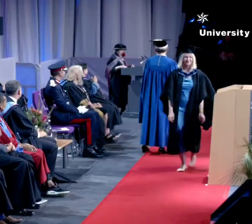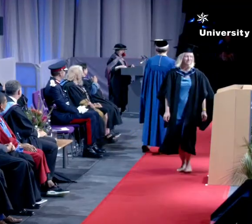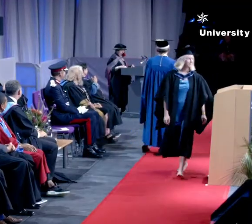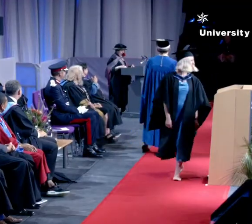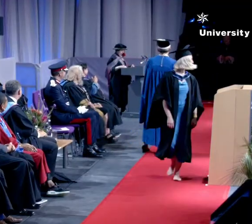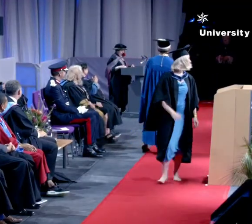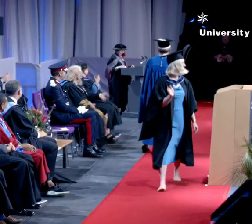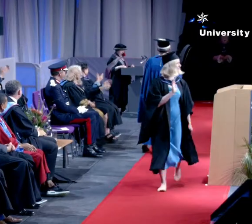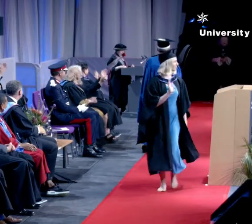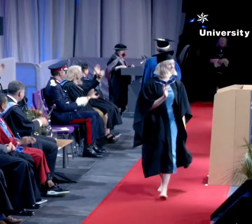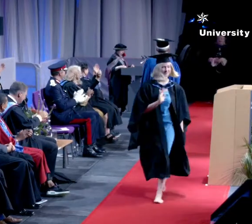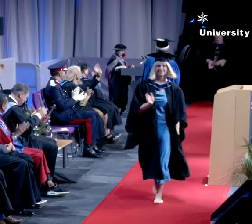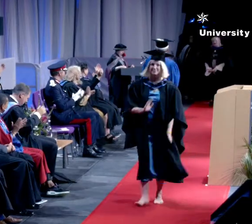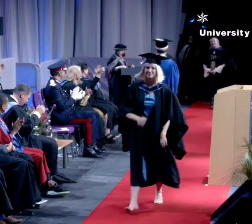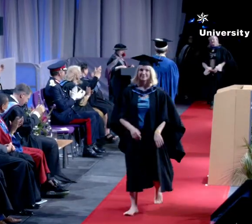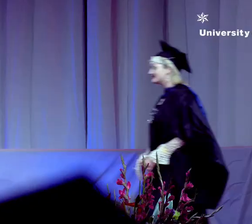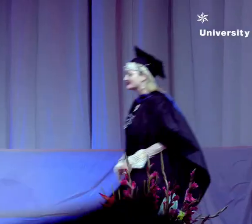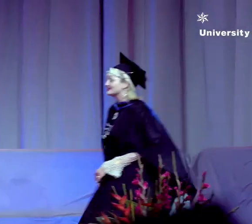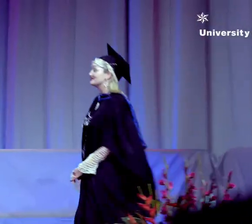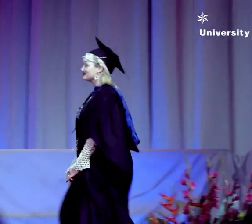Isabel Ayres.